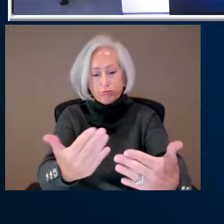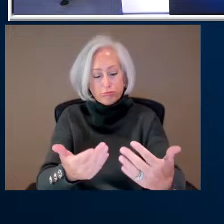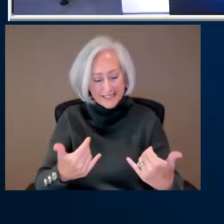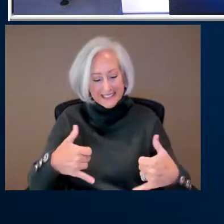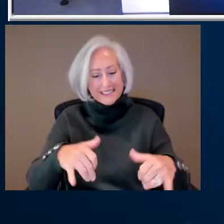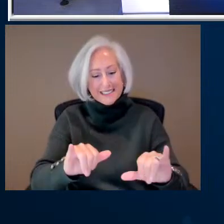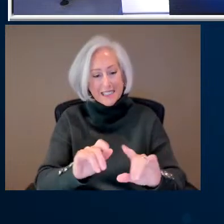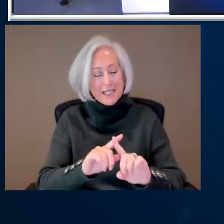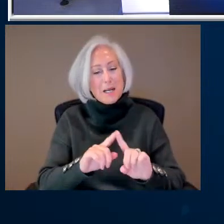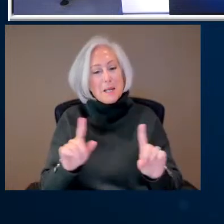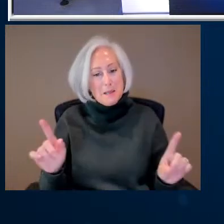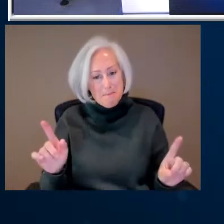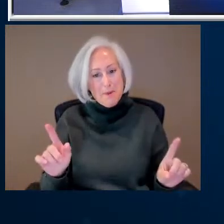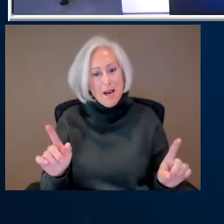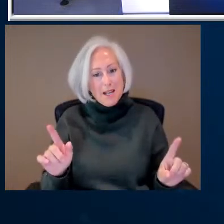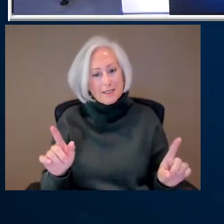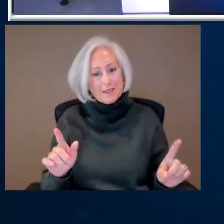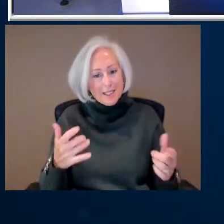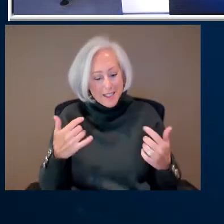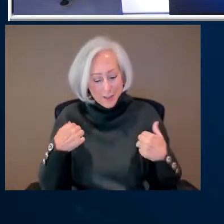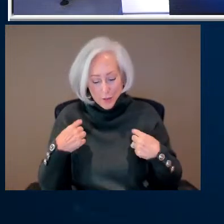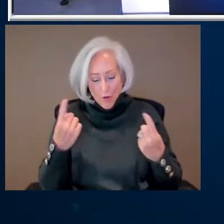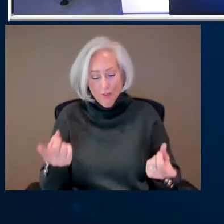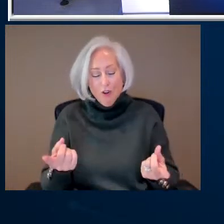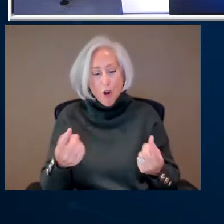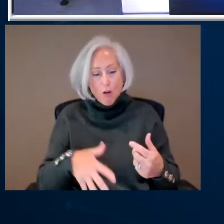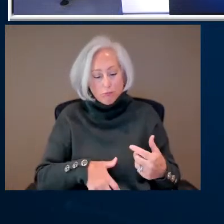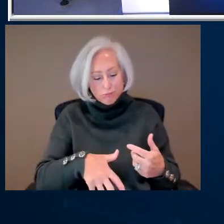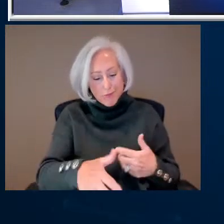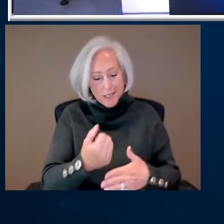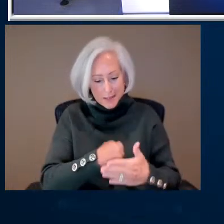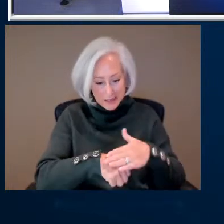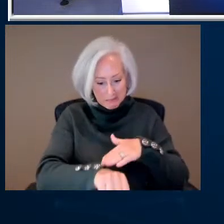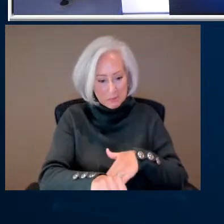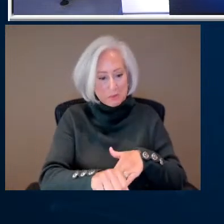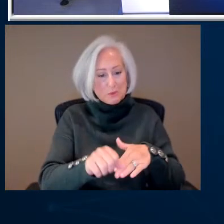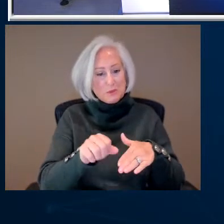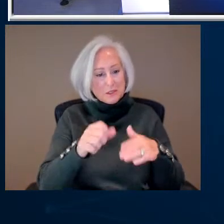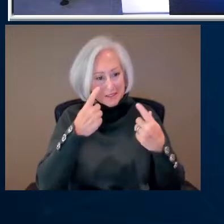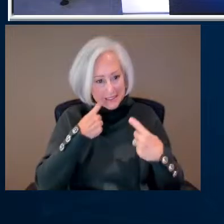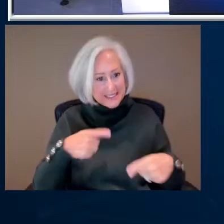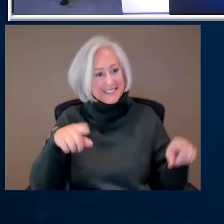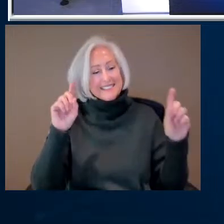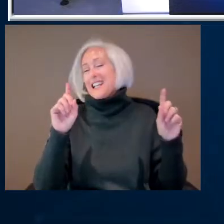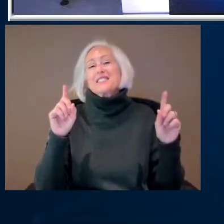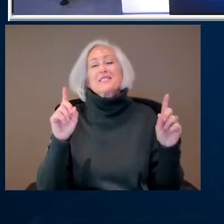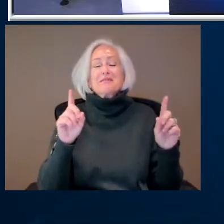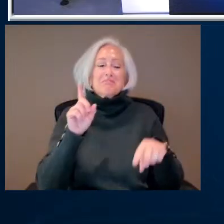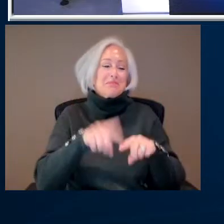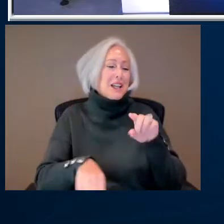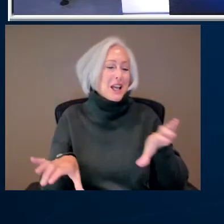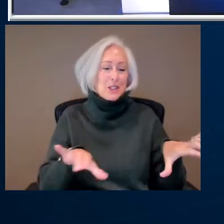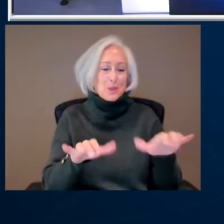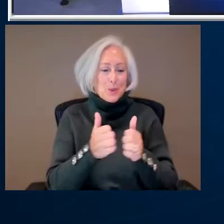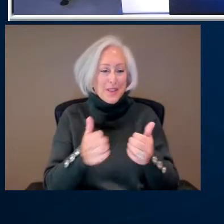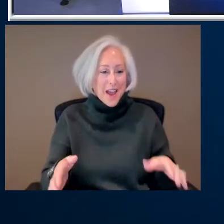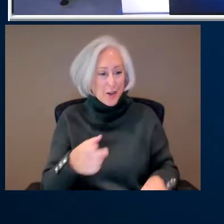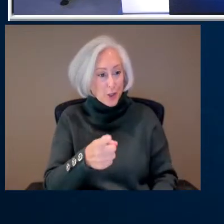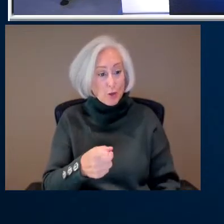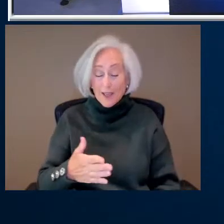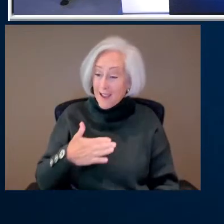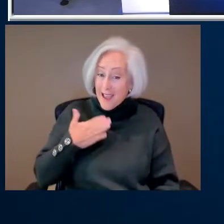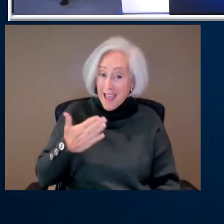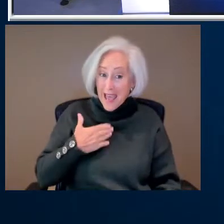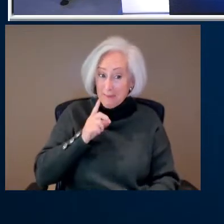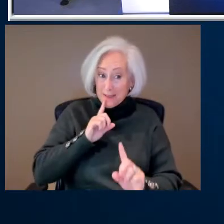we got through it, and I couldn't have done it without you. I really couldn't have. Happy to answer 50 million questions, right? Absolutely. Not a